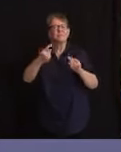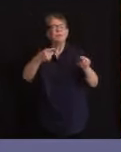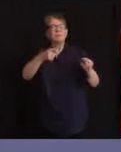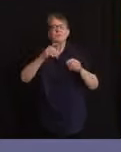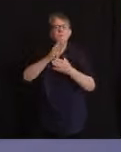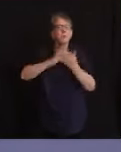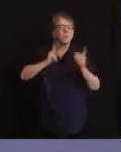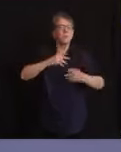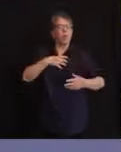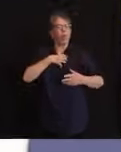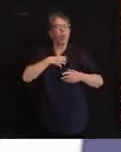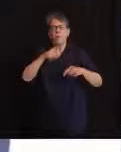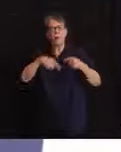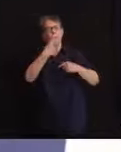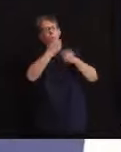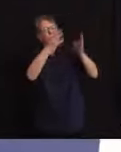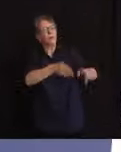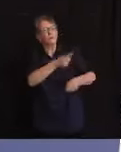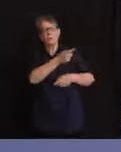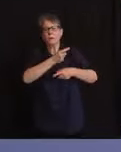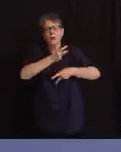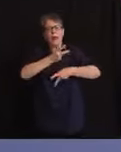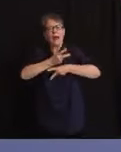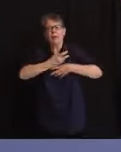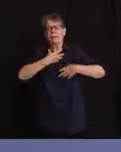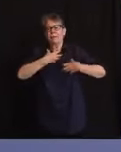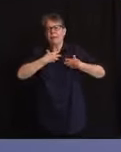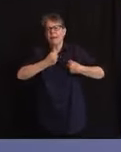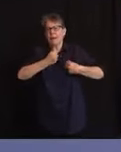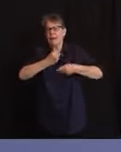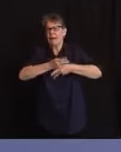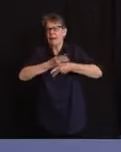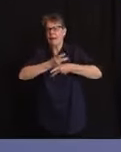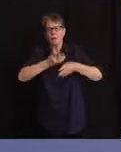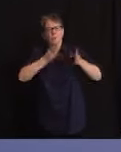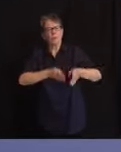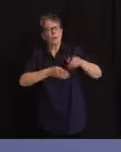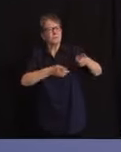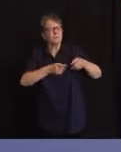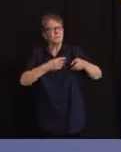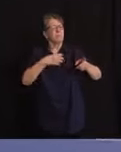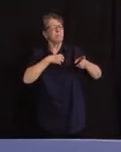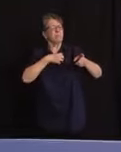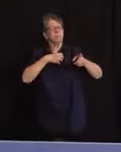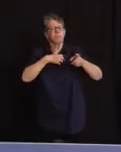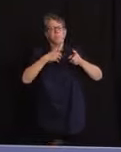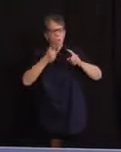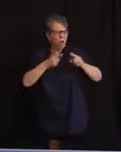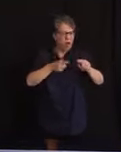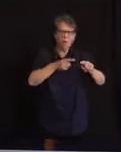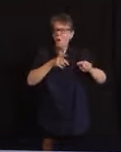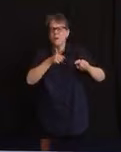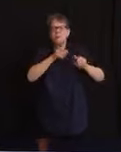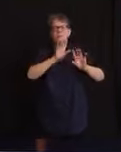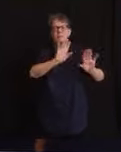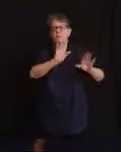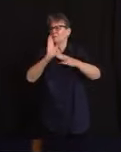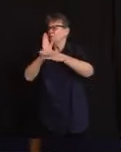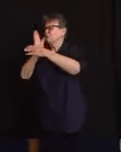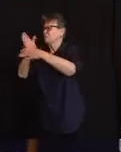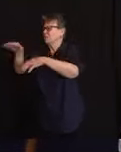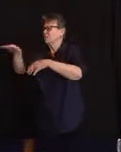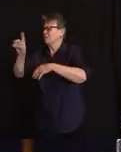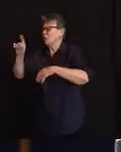specifics. Sure. Let's talk. You brought up a really good point about implicit bias, because we do know that it exists. It's